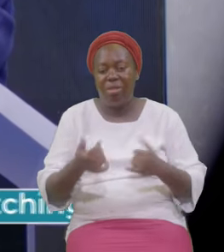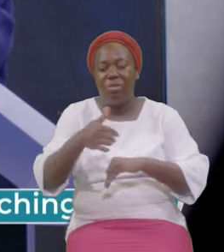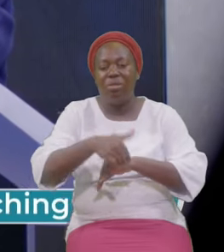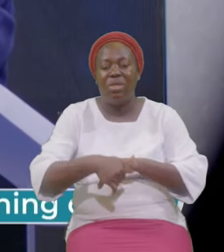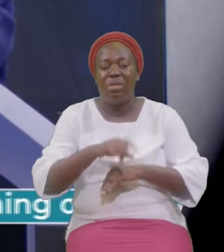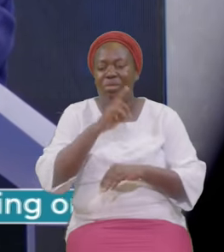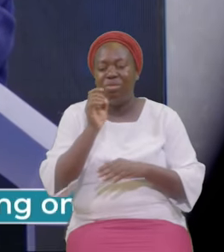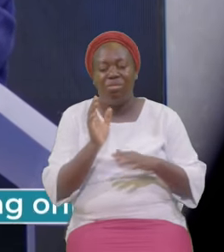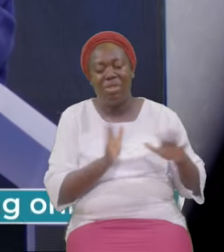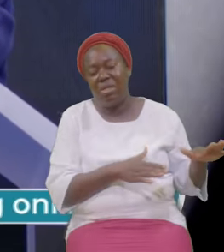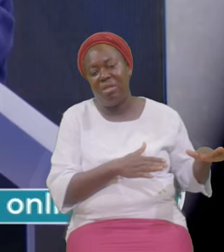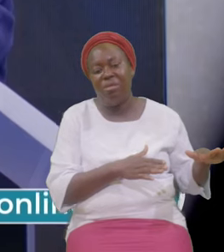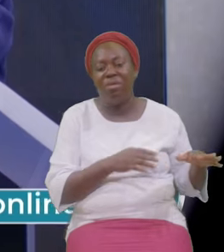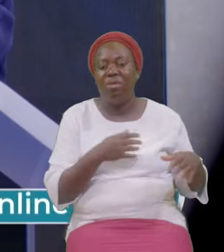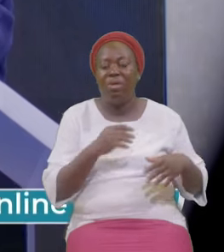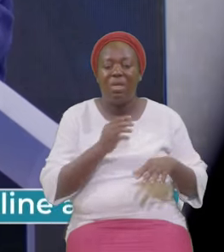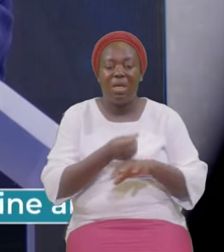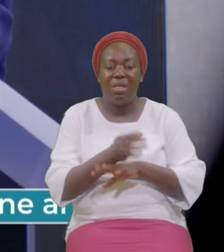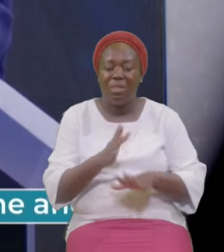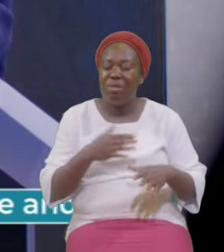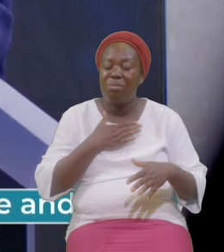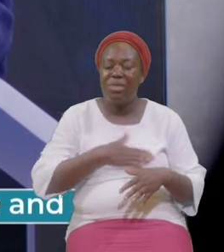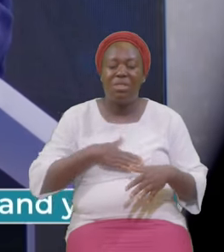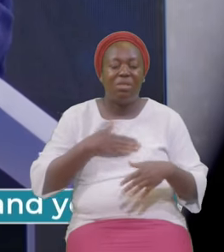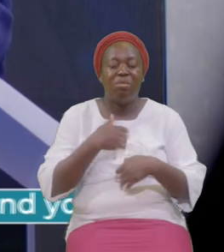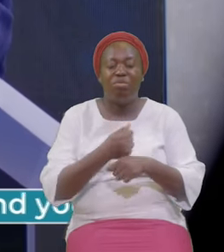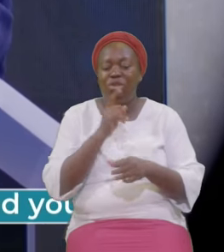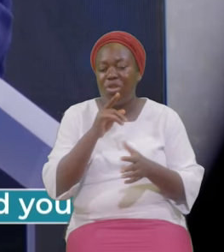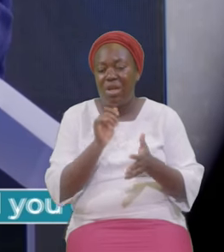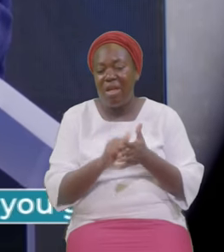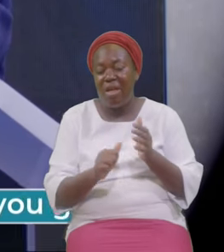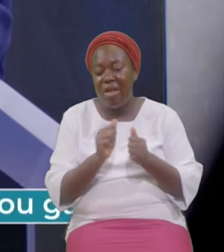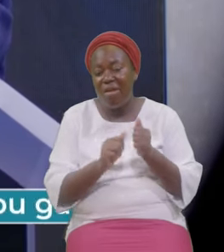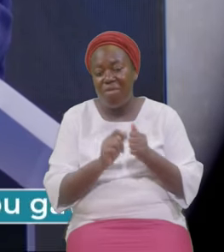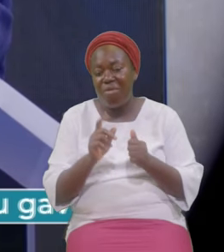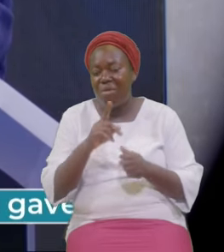sure everyone is taken care of.